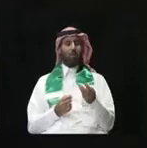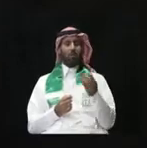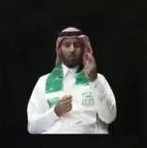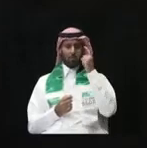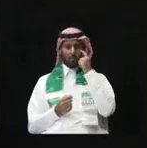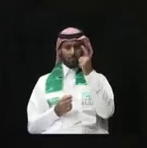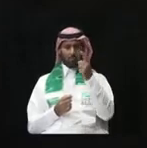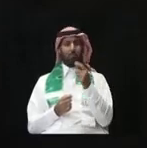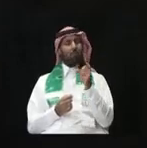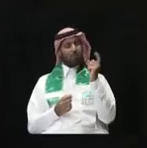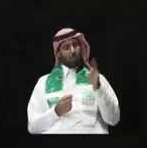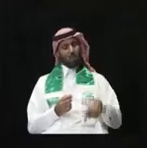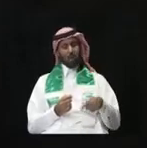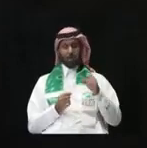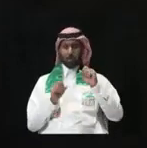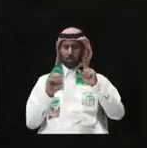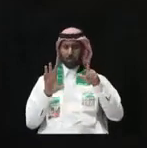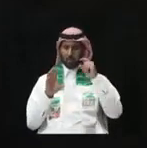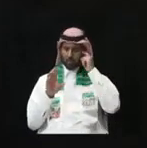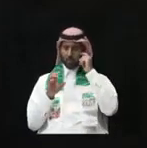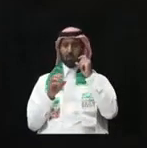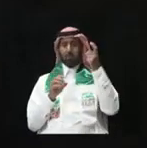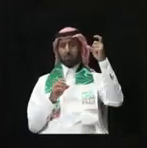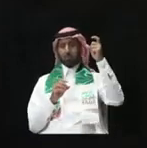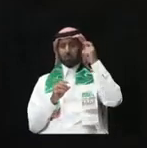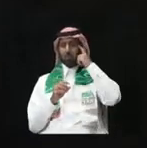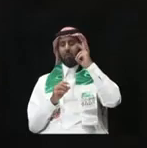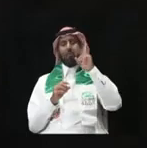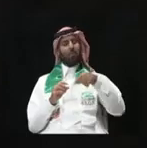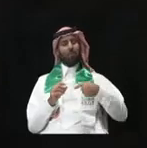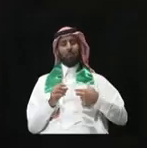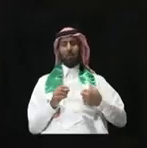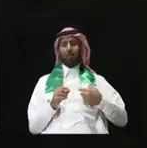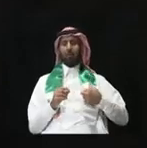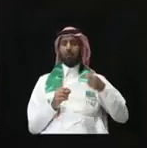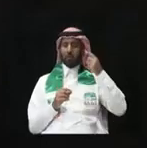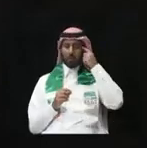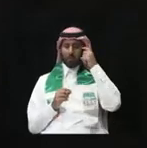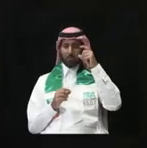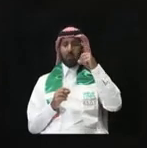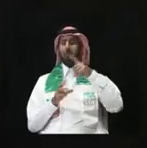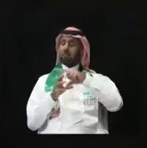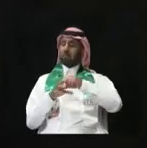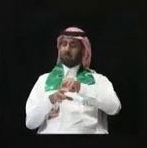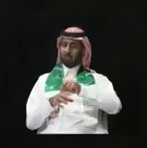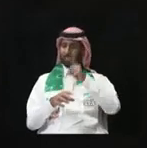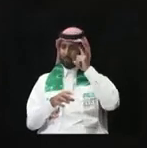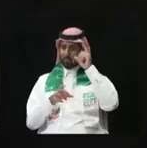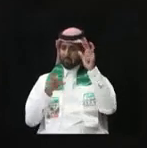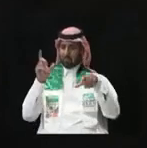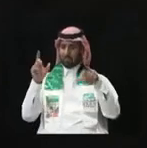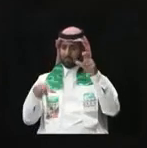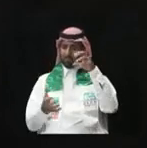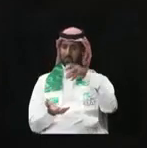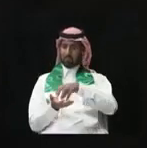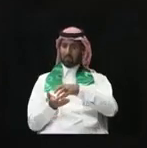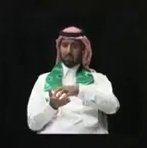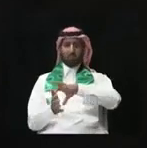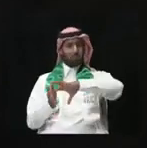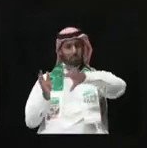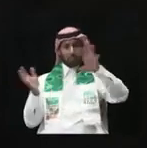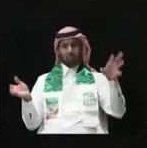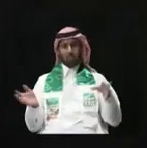any day or a week or a month, any name of a country, a person or a city in